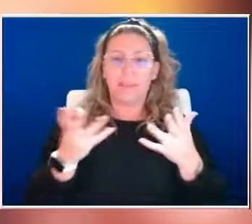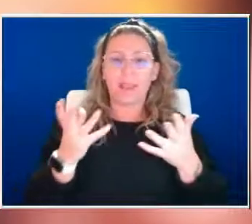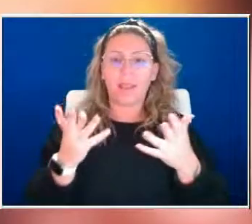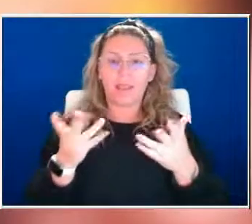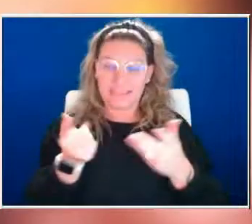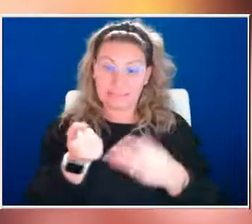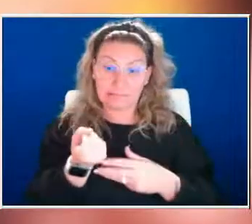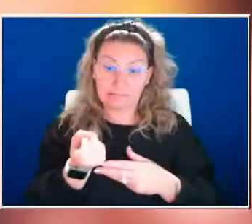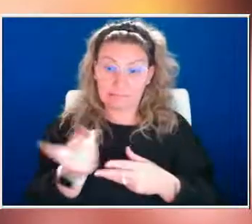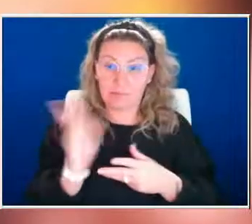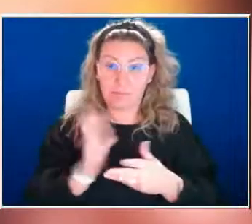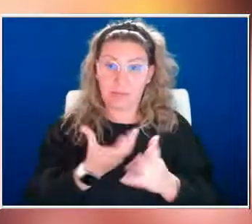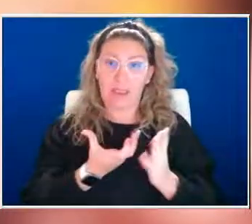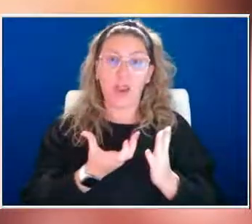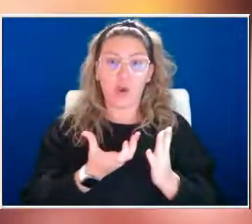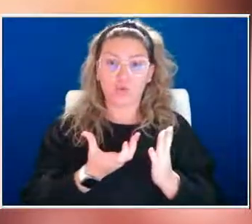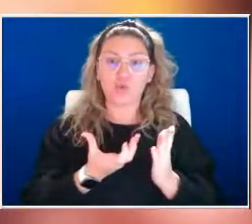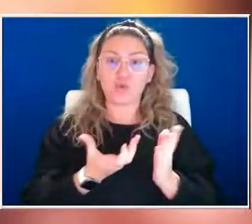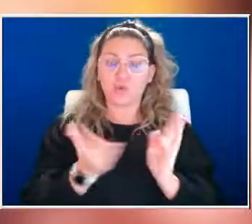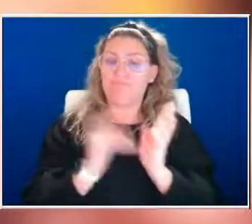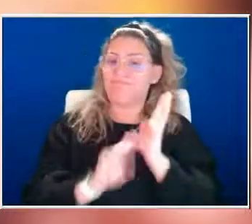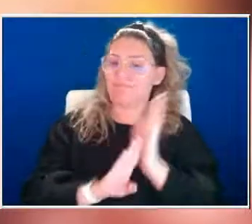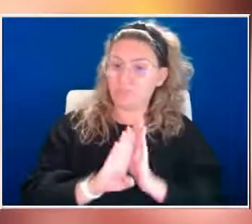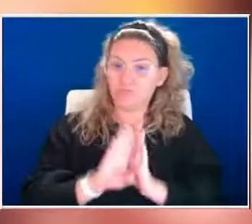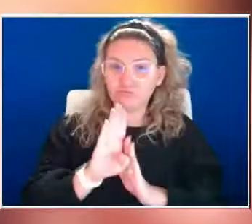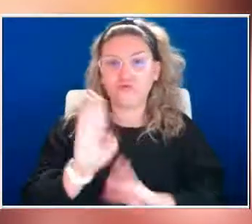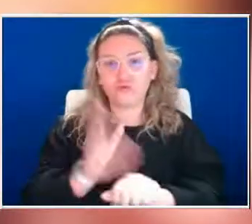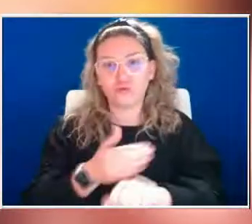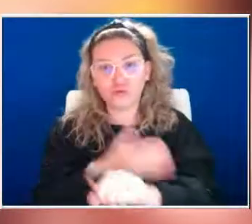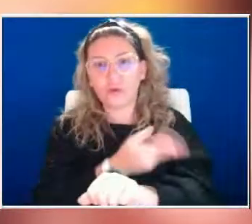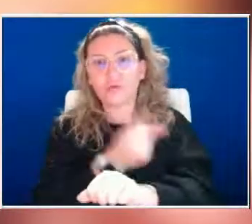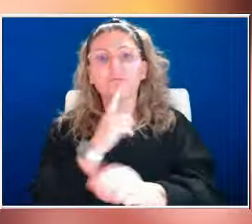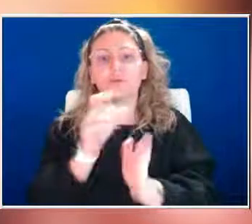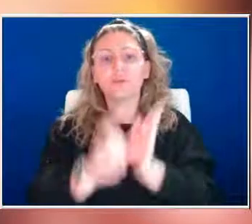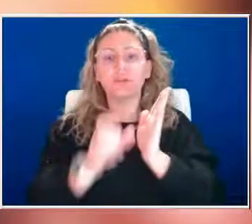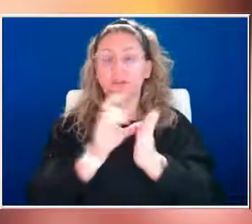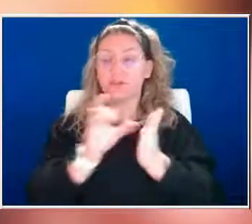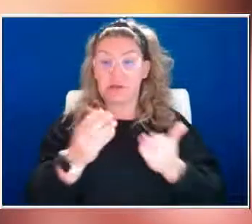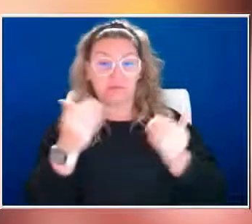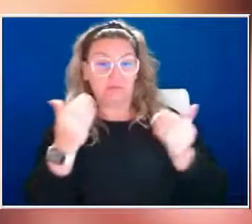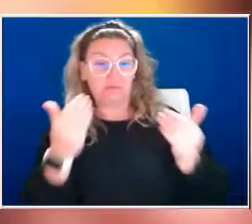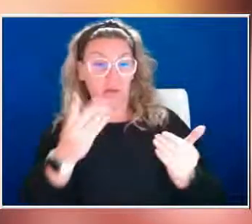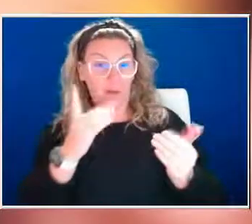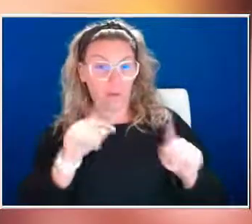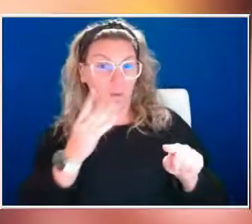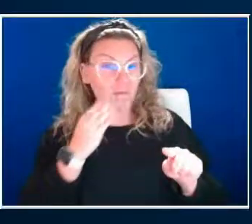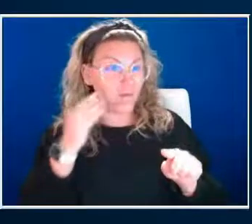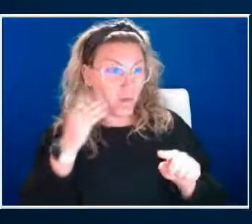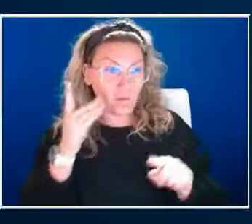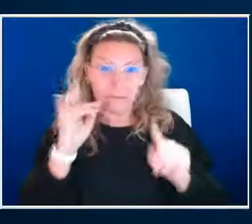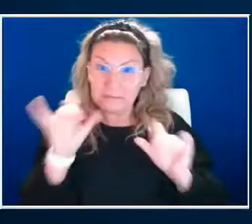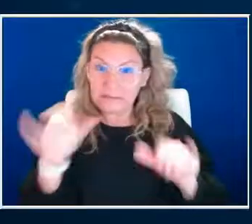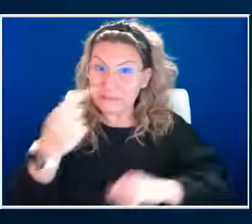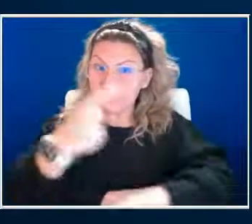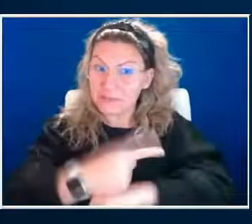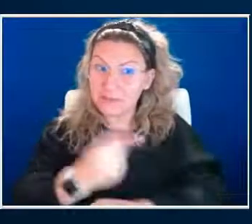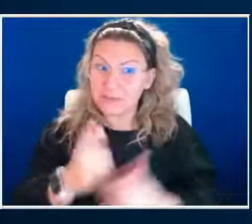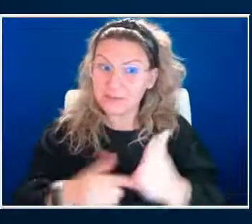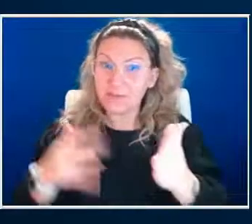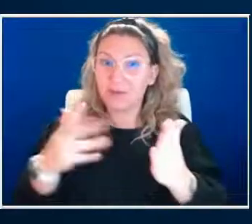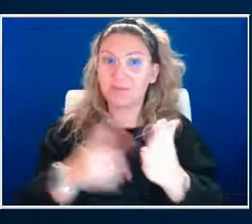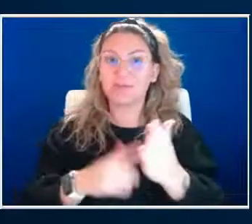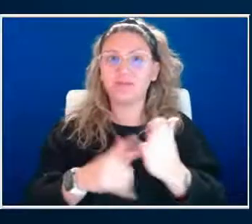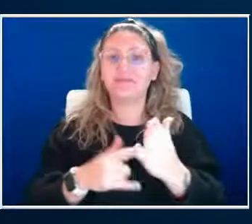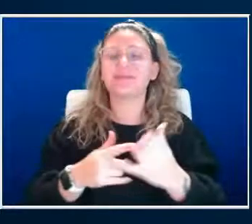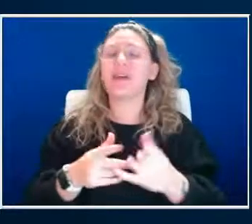some of our reconstructive surgeries. And some of them even allow you to go home the same day. I want to take a quick moment to check in with